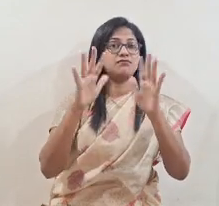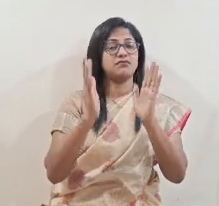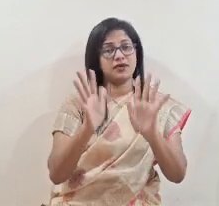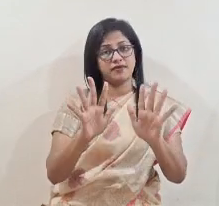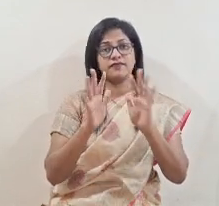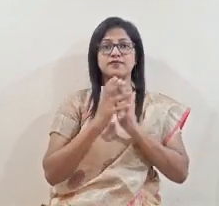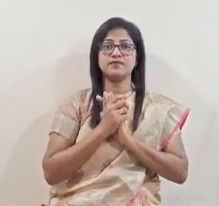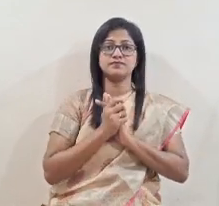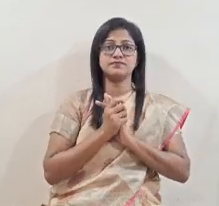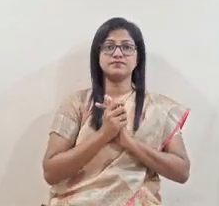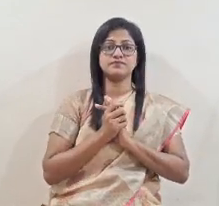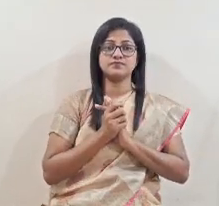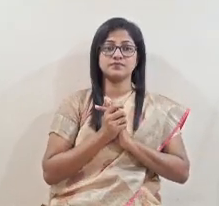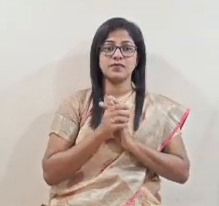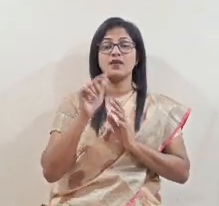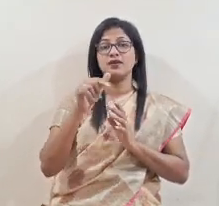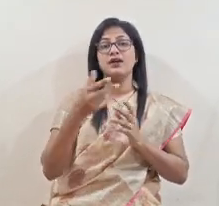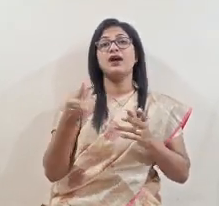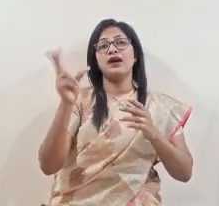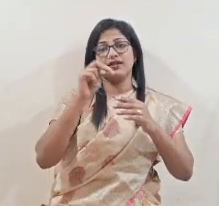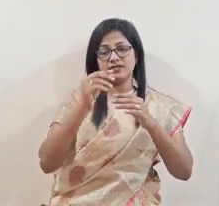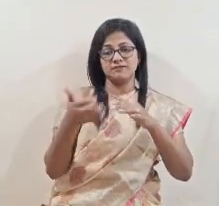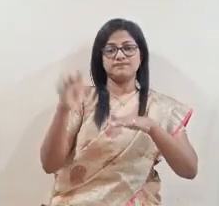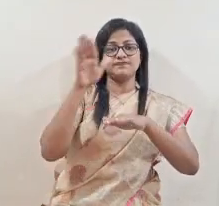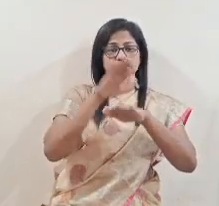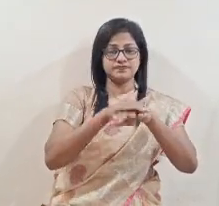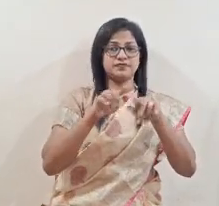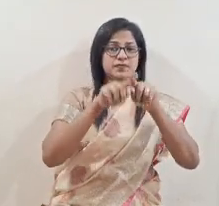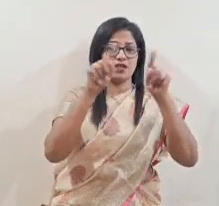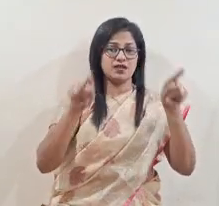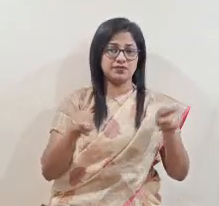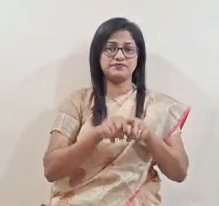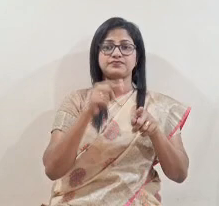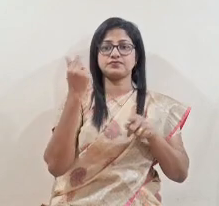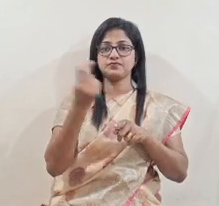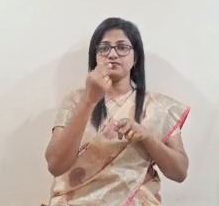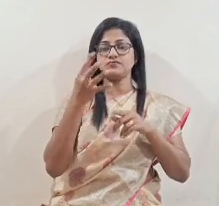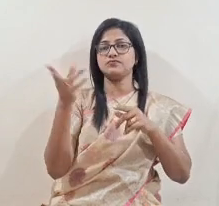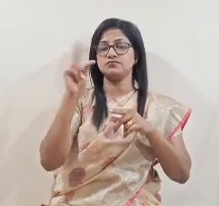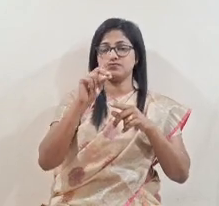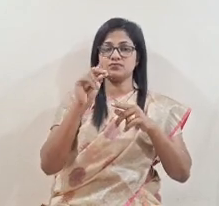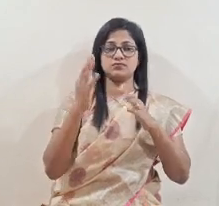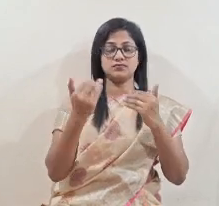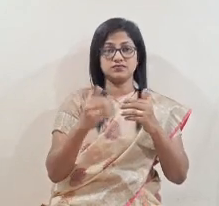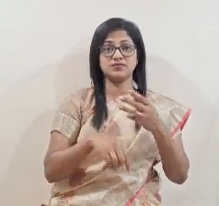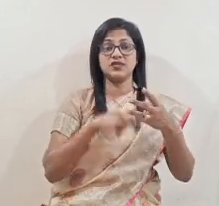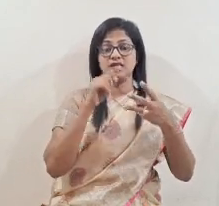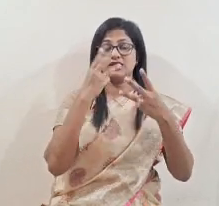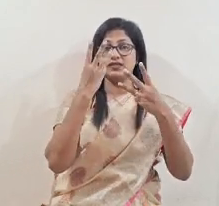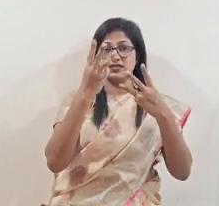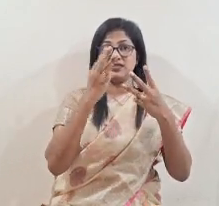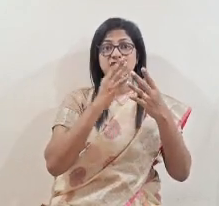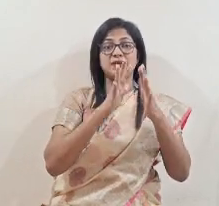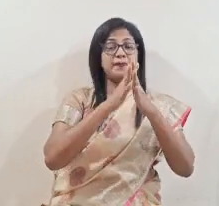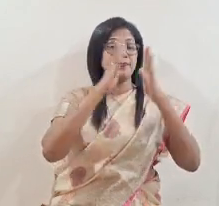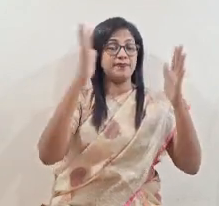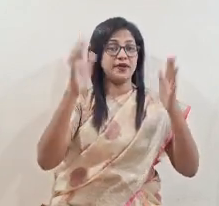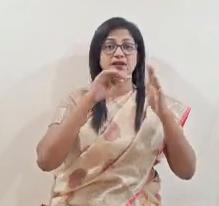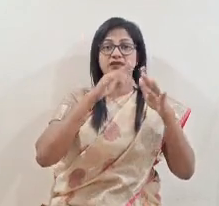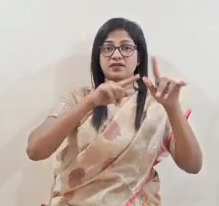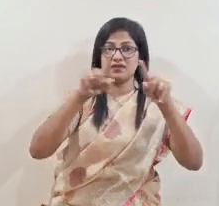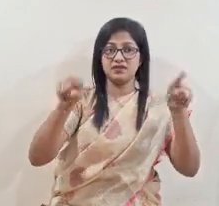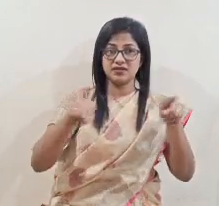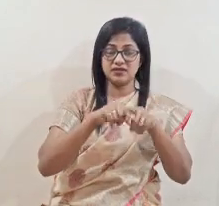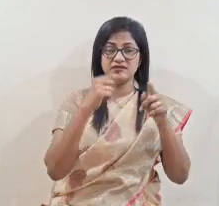land uses were considered, that is residential, commercial, and institutional, and PTAL was developed again for all the three